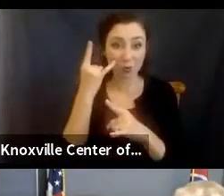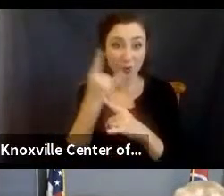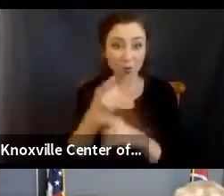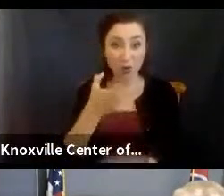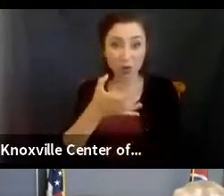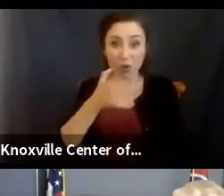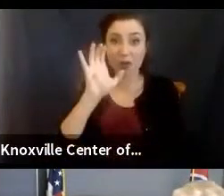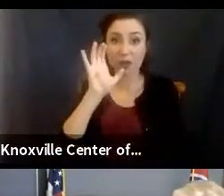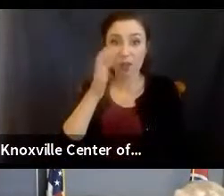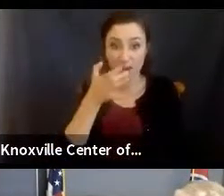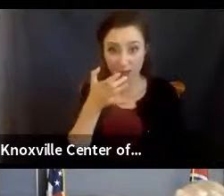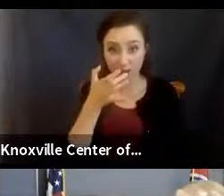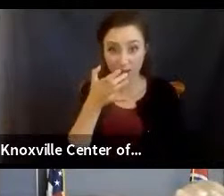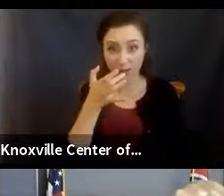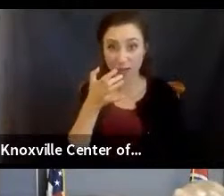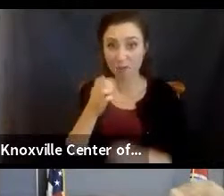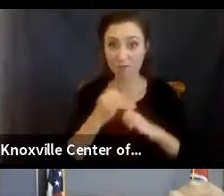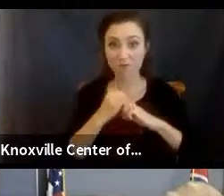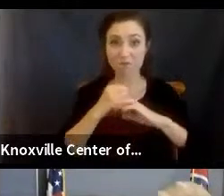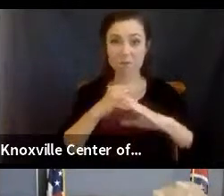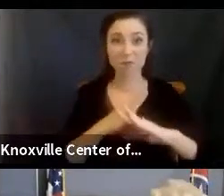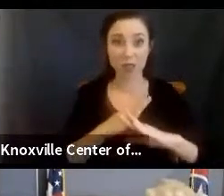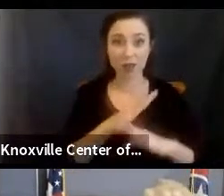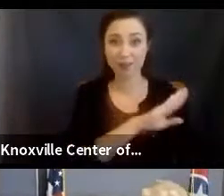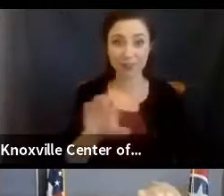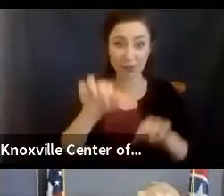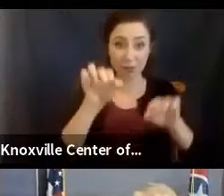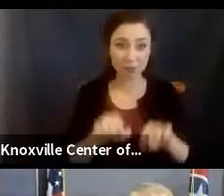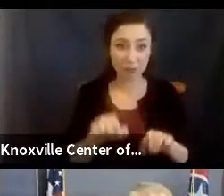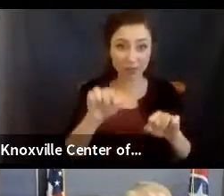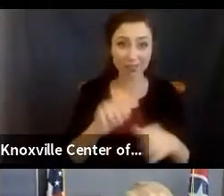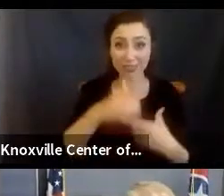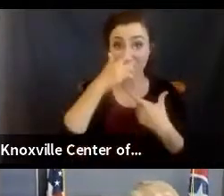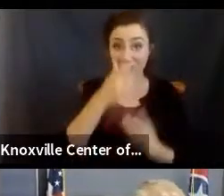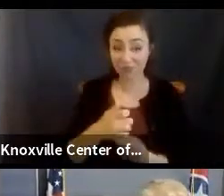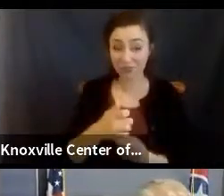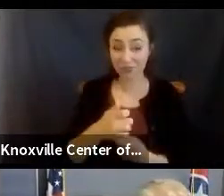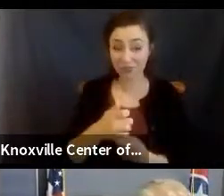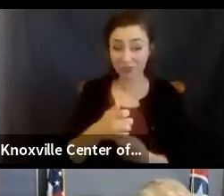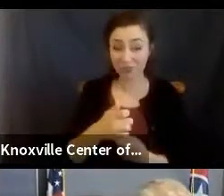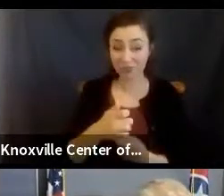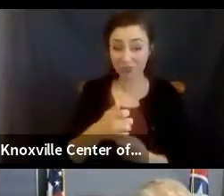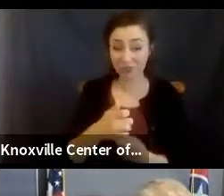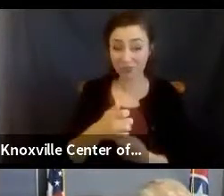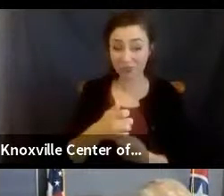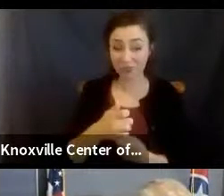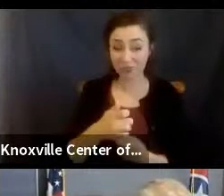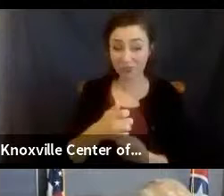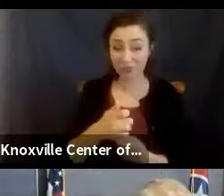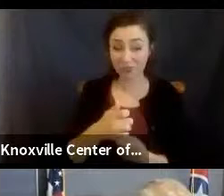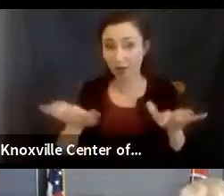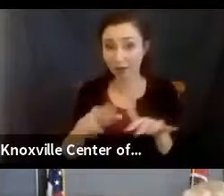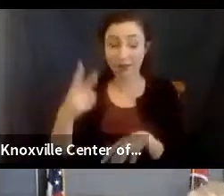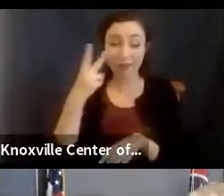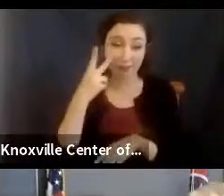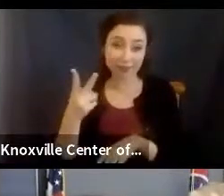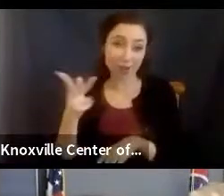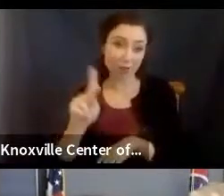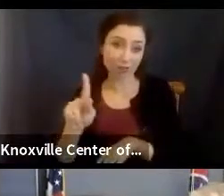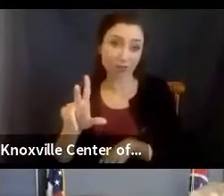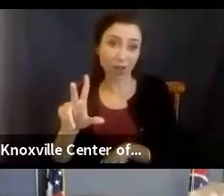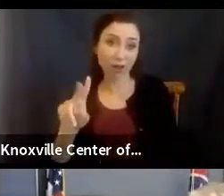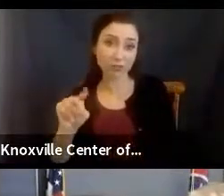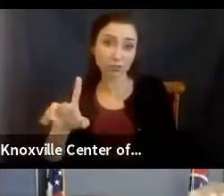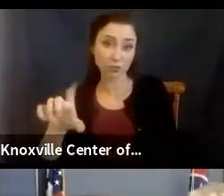inhibits people's ability or interest to observe the 5 core actions. I saw those pictures in the KnoxNews too. It was more than one